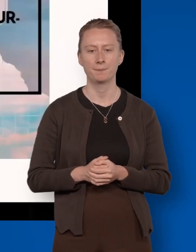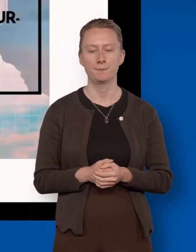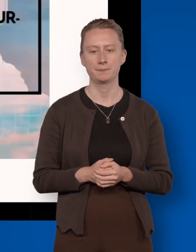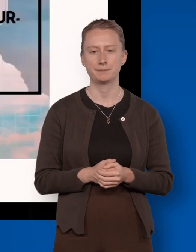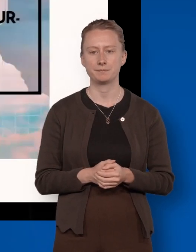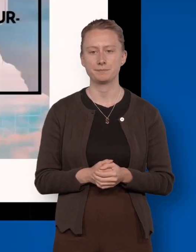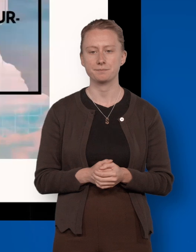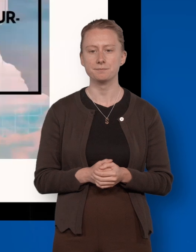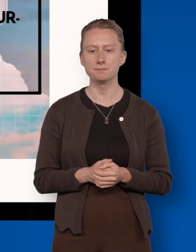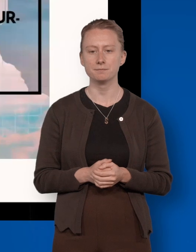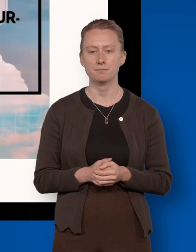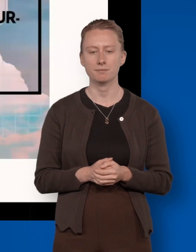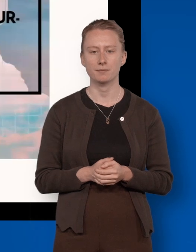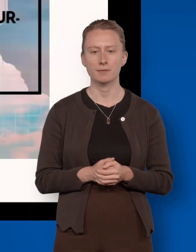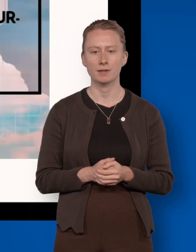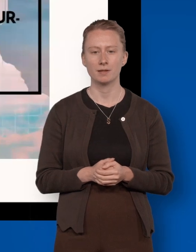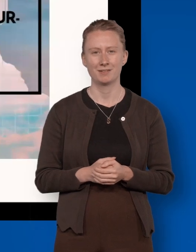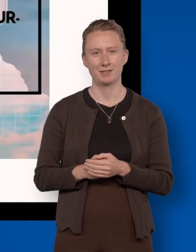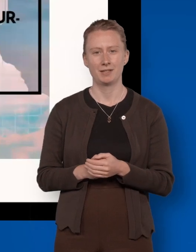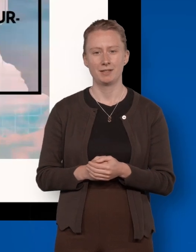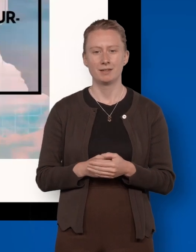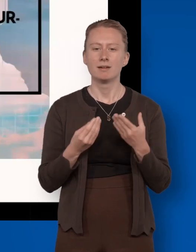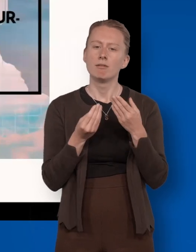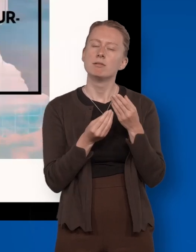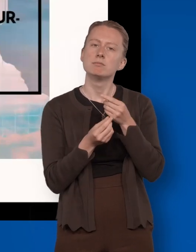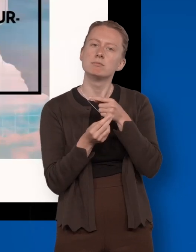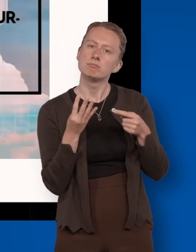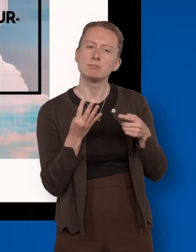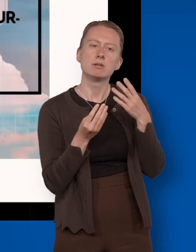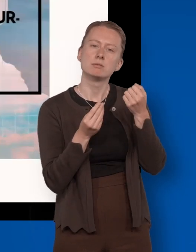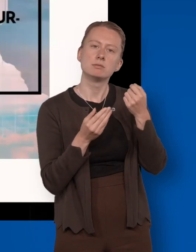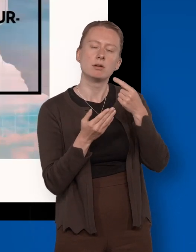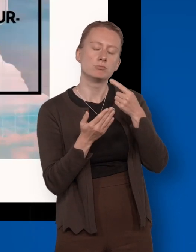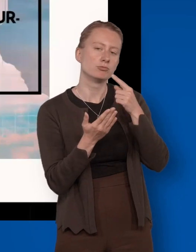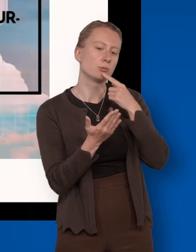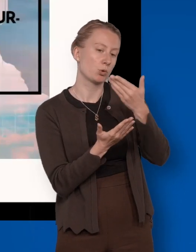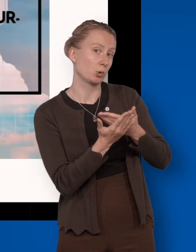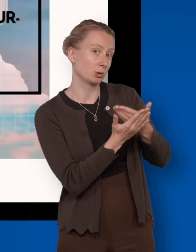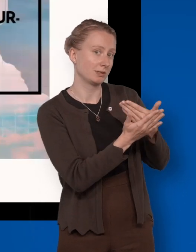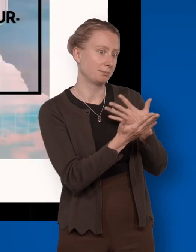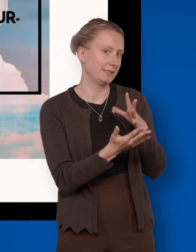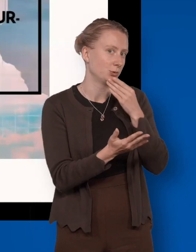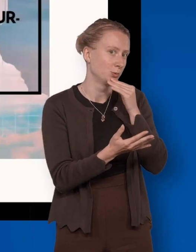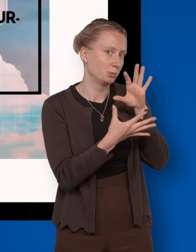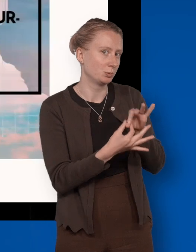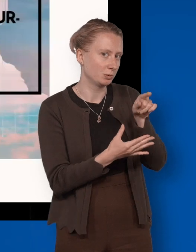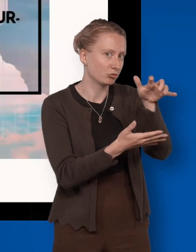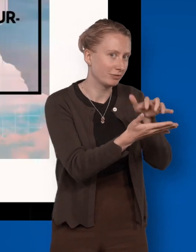So here's just a couple of reports that we've used it for. Mainly, we've been using it for